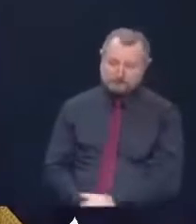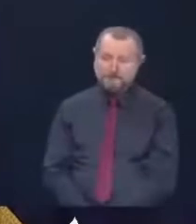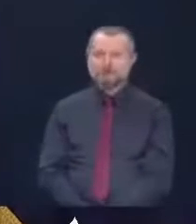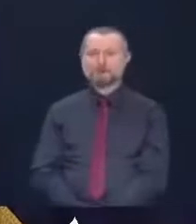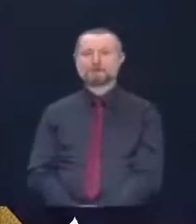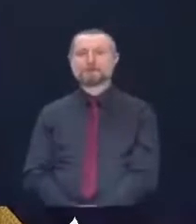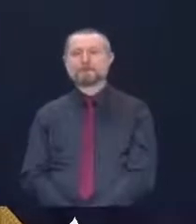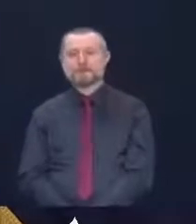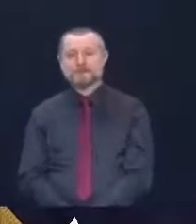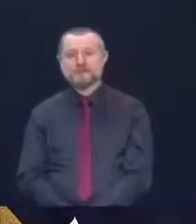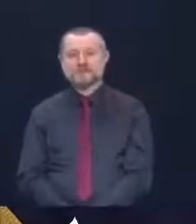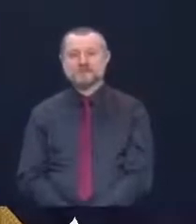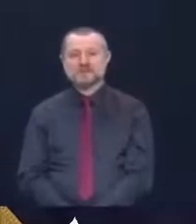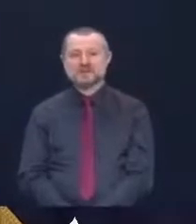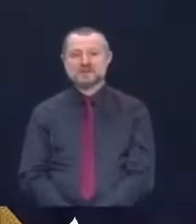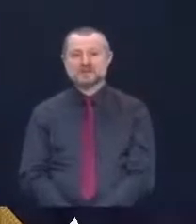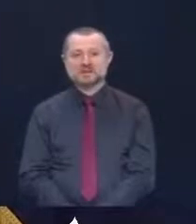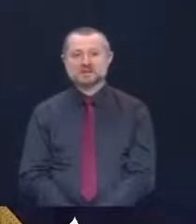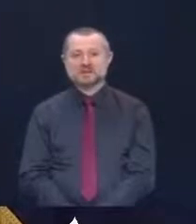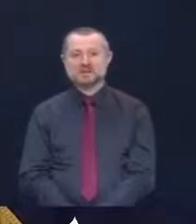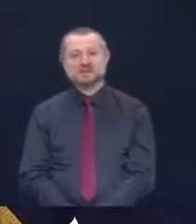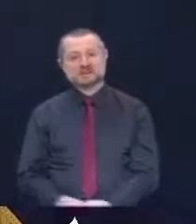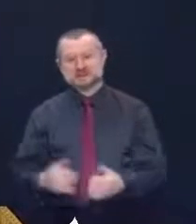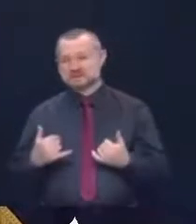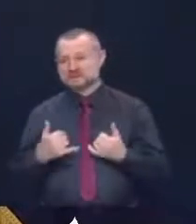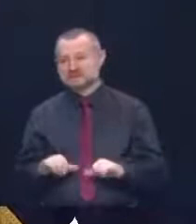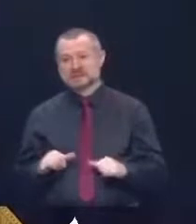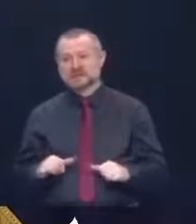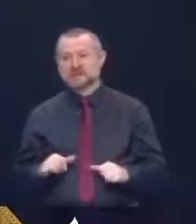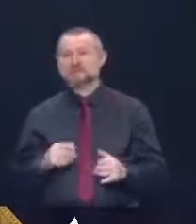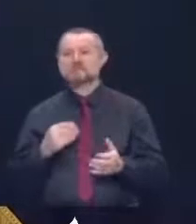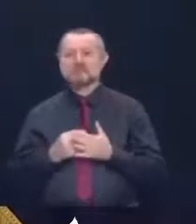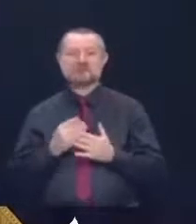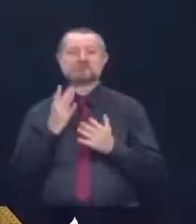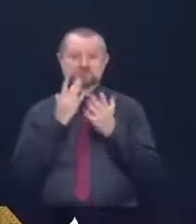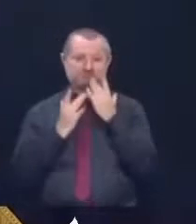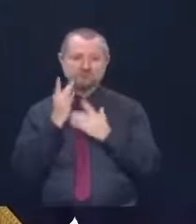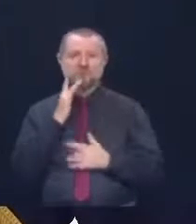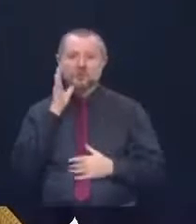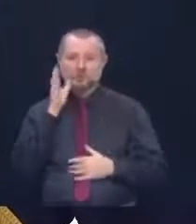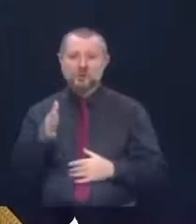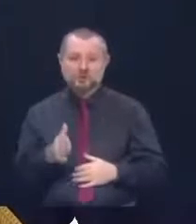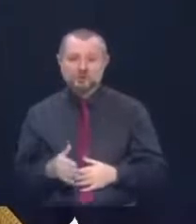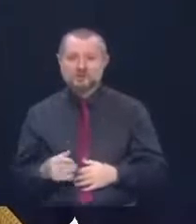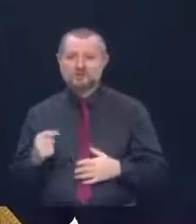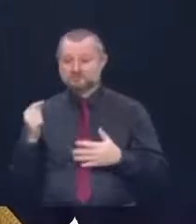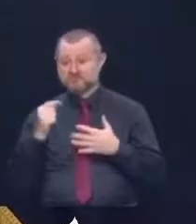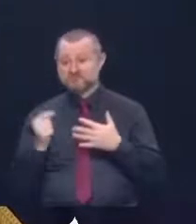and you would still have a long-term issue. You'd have to do all of the above.